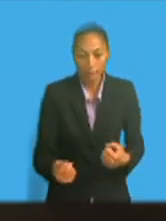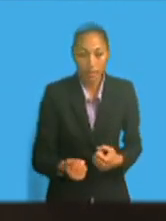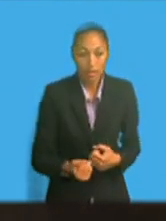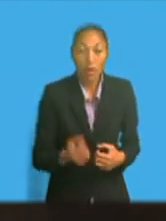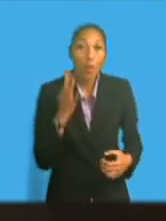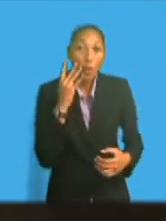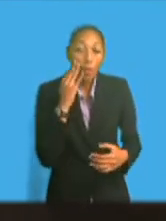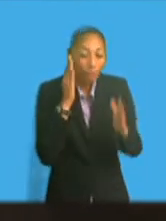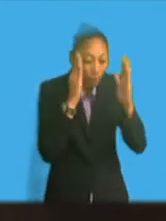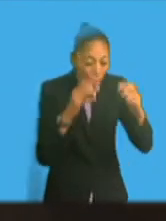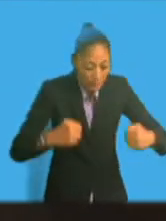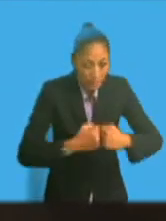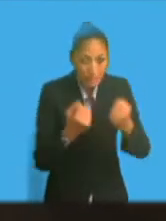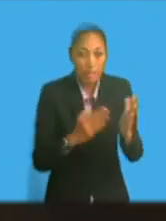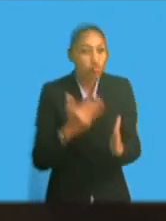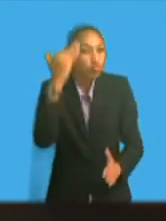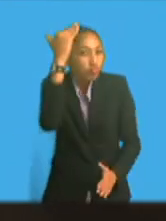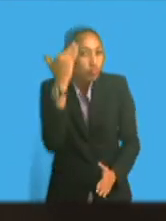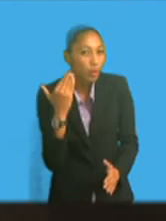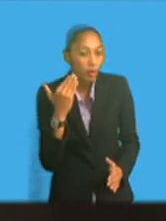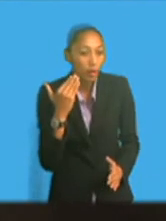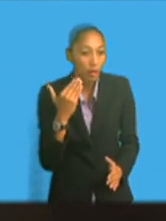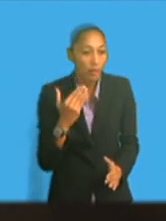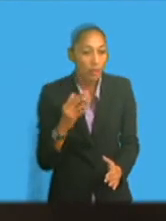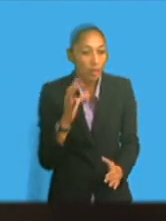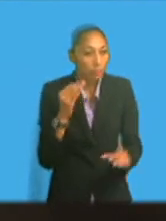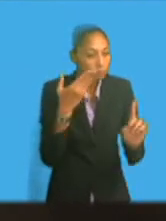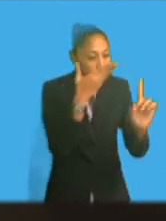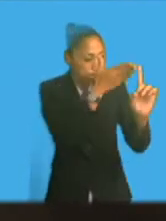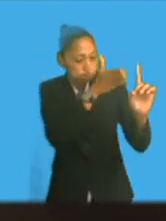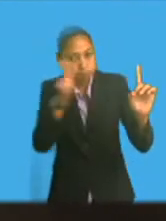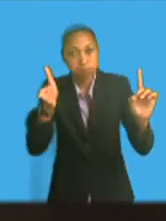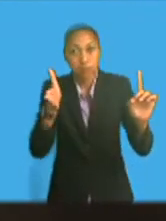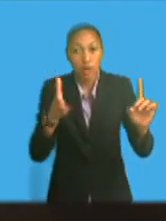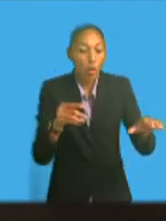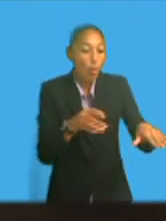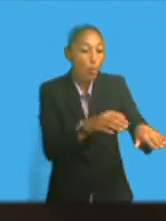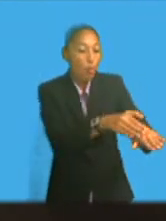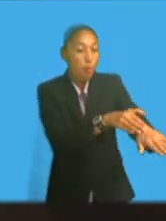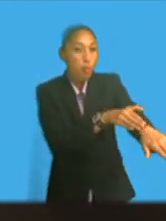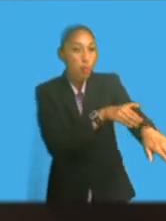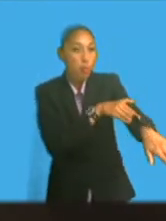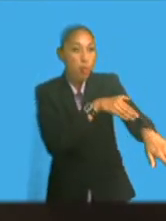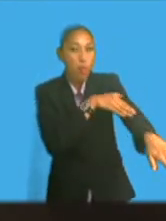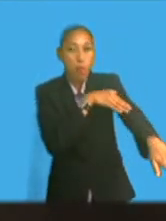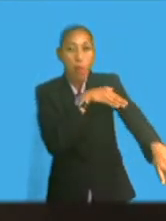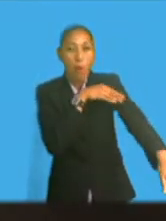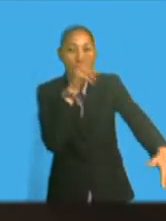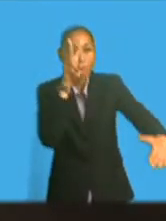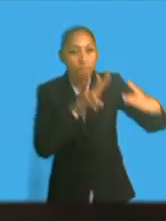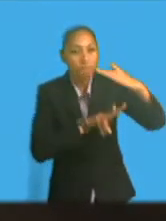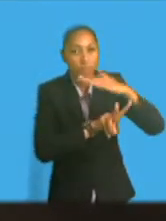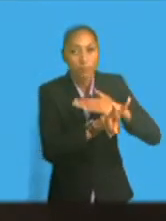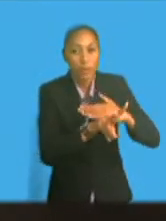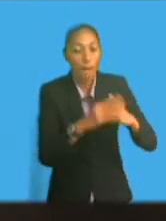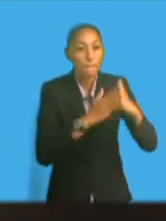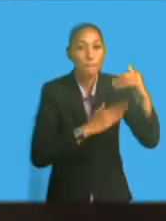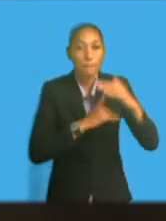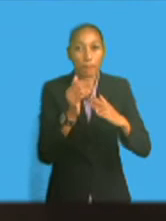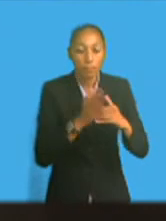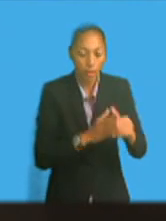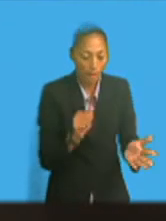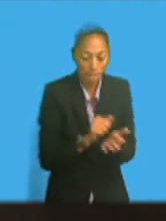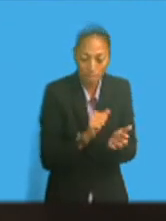the challenges in the short term, we must not lose sight of our long-term vision of building a sustainable forest